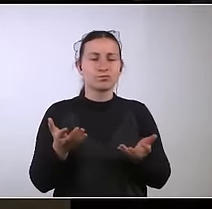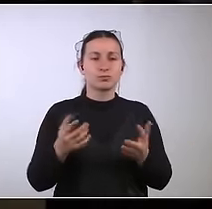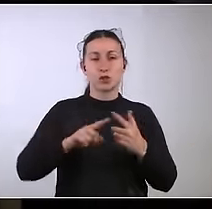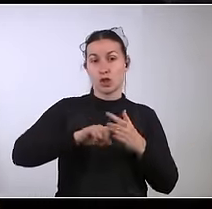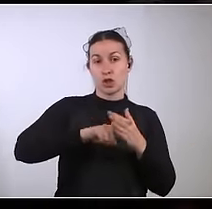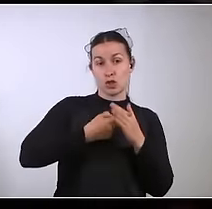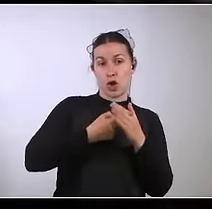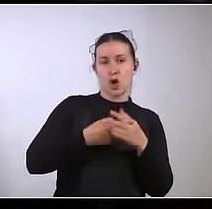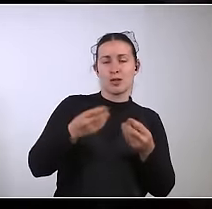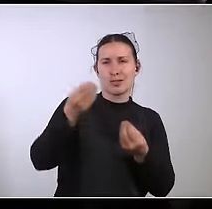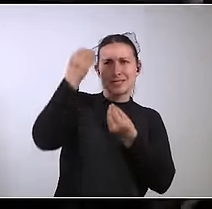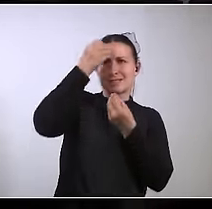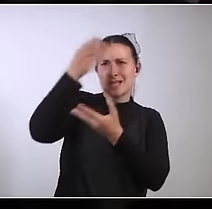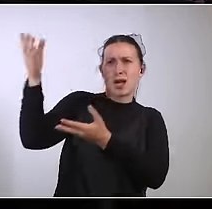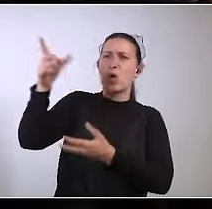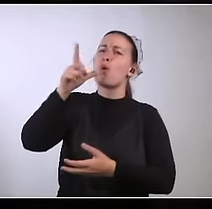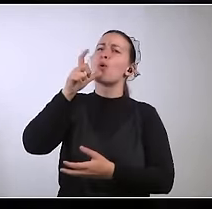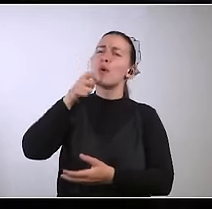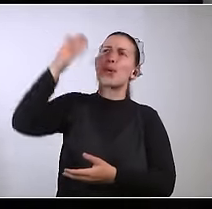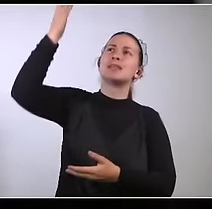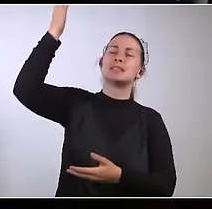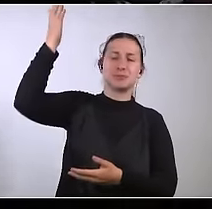him who he is.